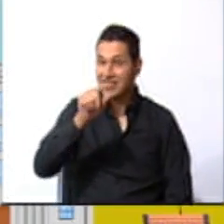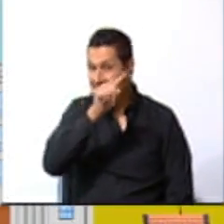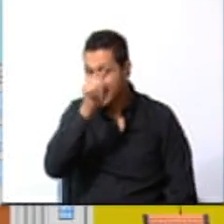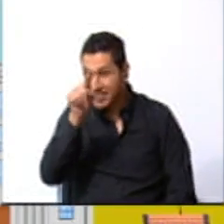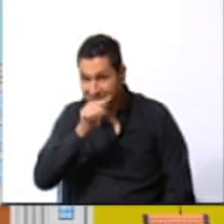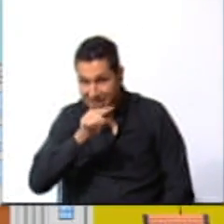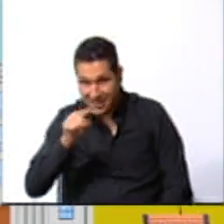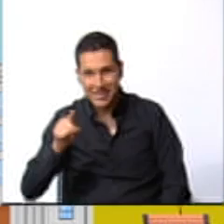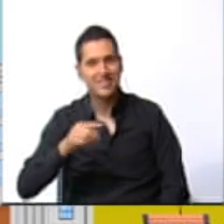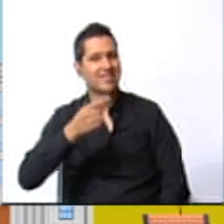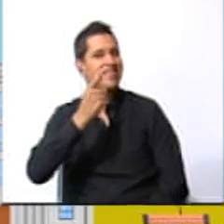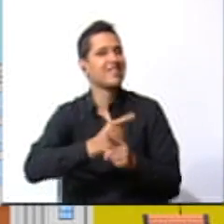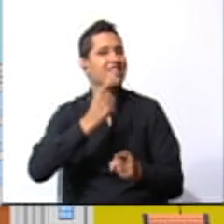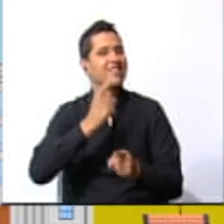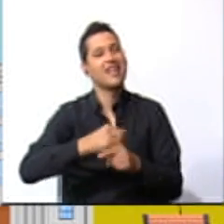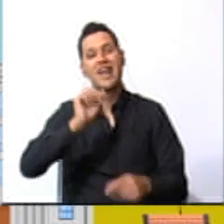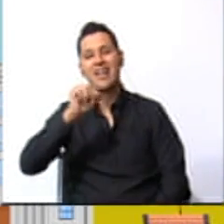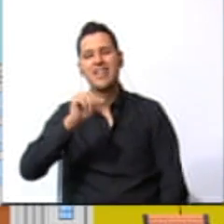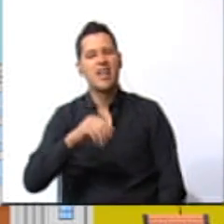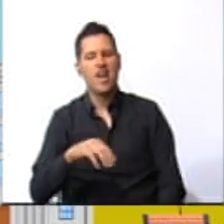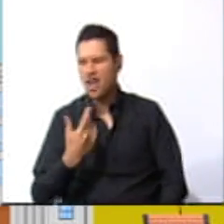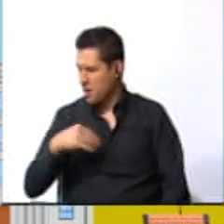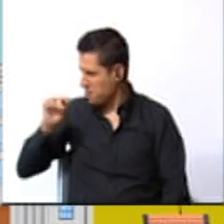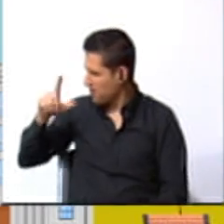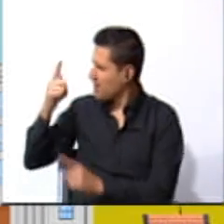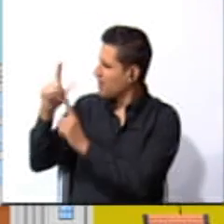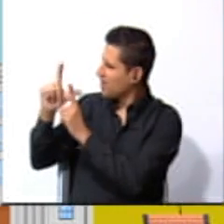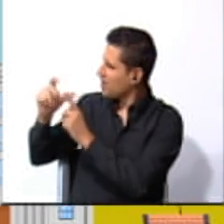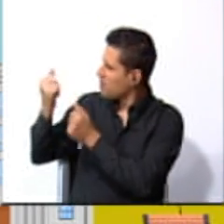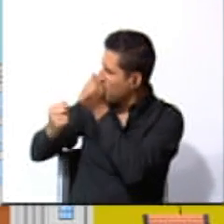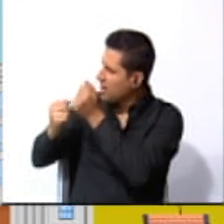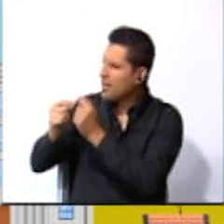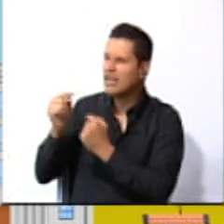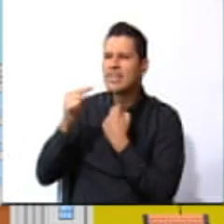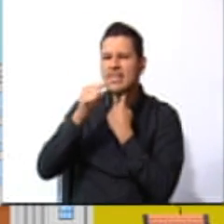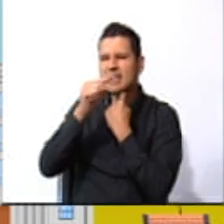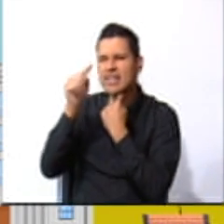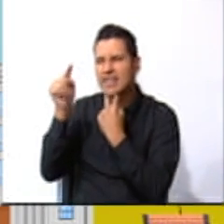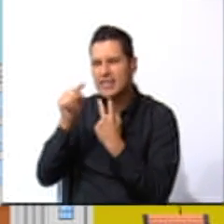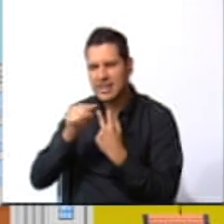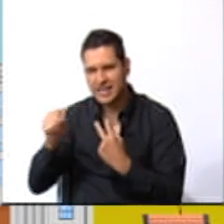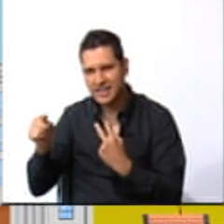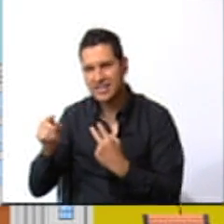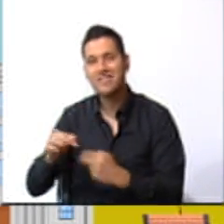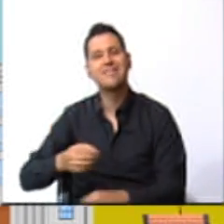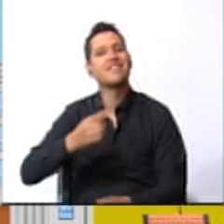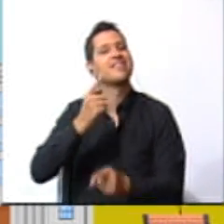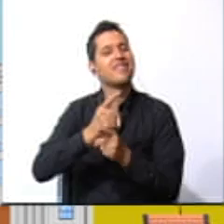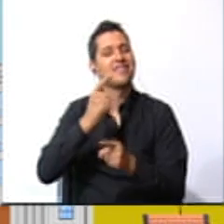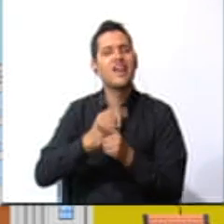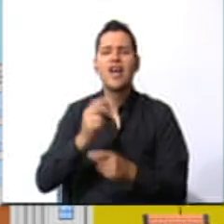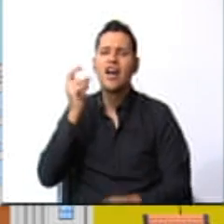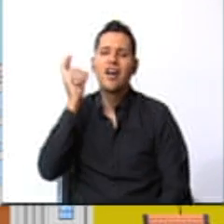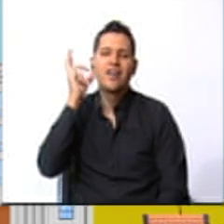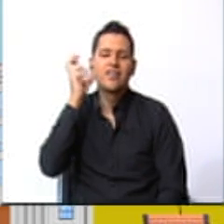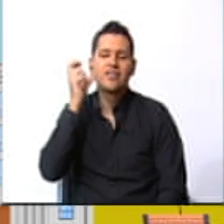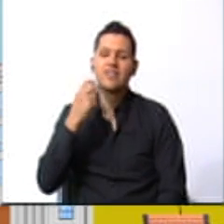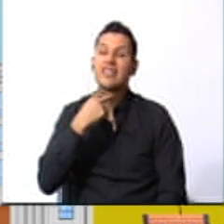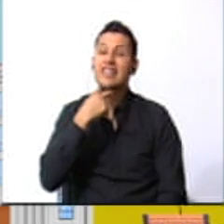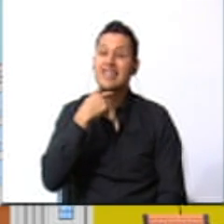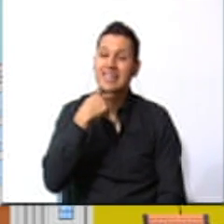Right, good. What's the letter, Jack? Z. Yes, the sound